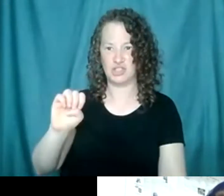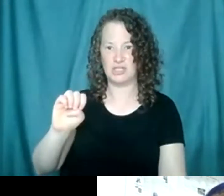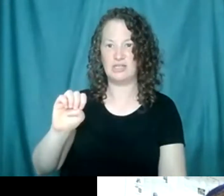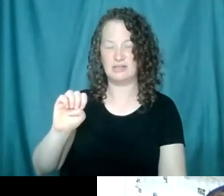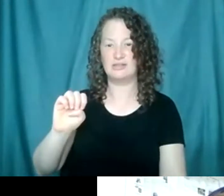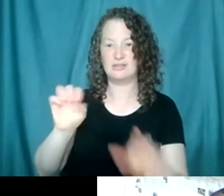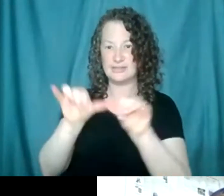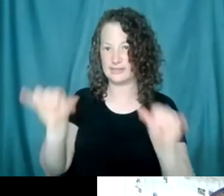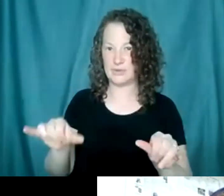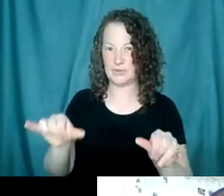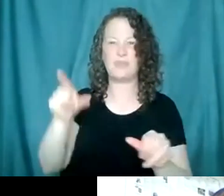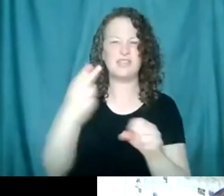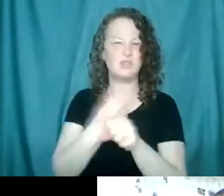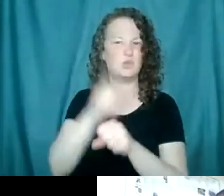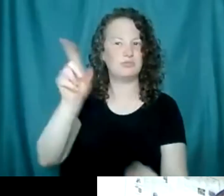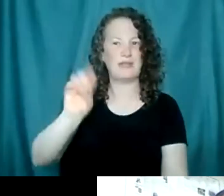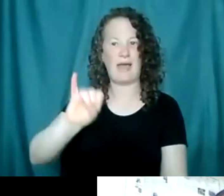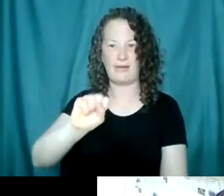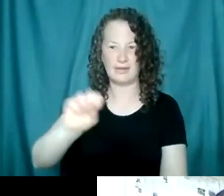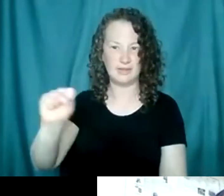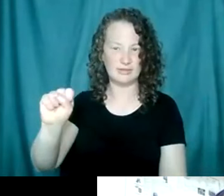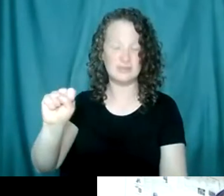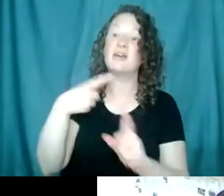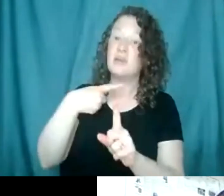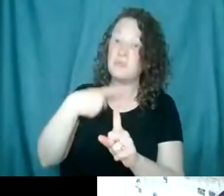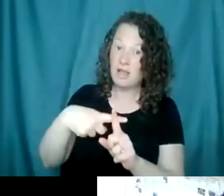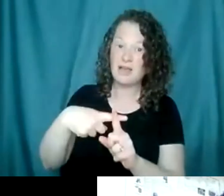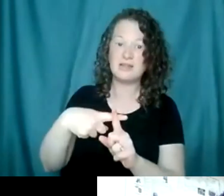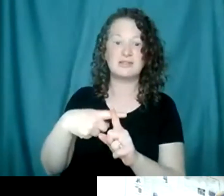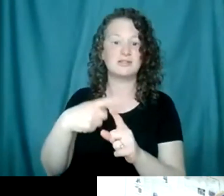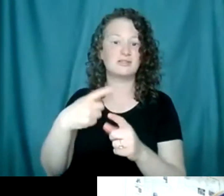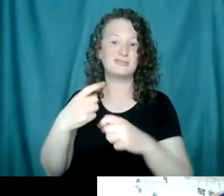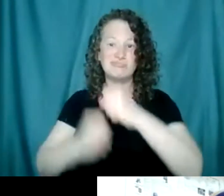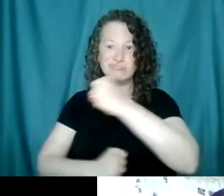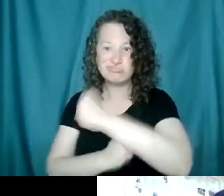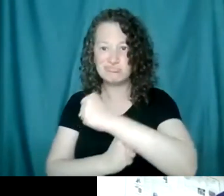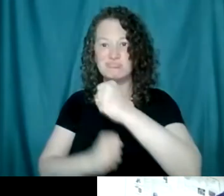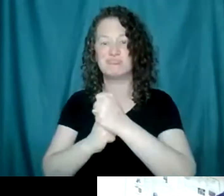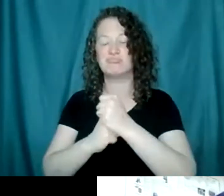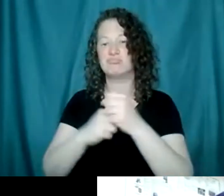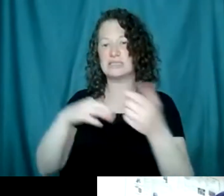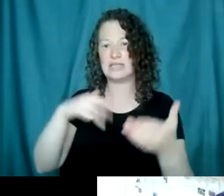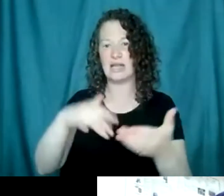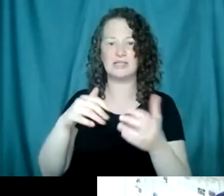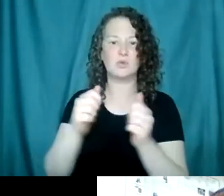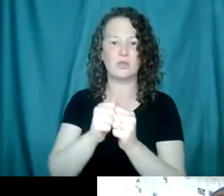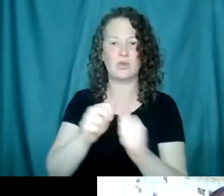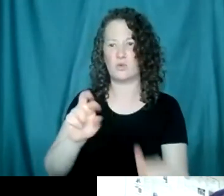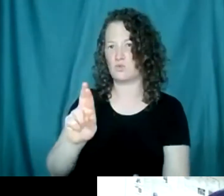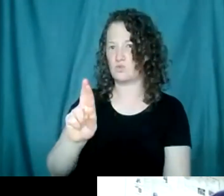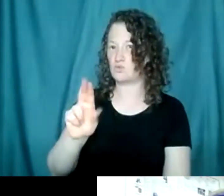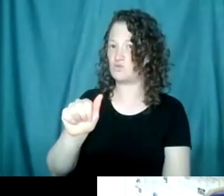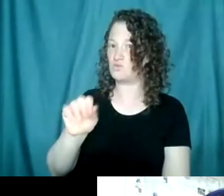different plant studies. And then there's also fundamental studies with like Arabidopsis, which is a very, very